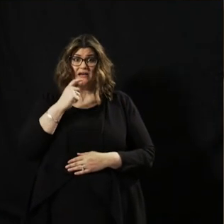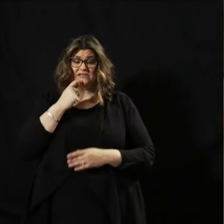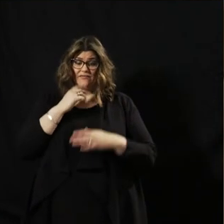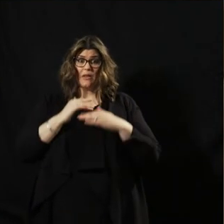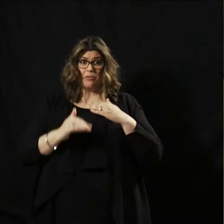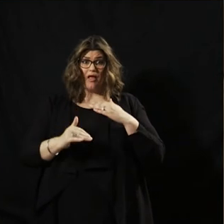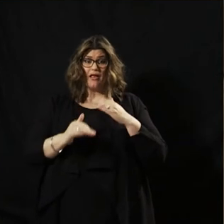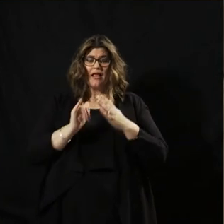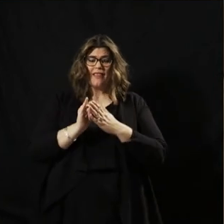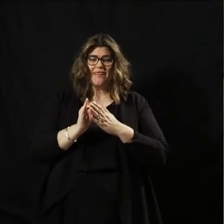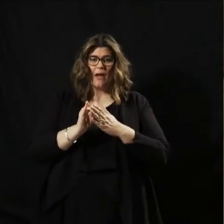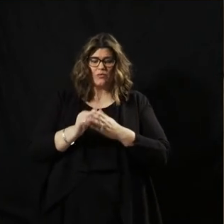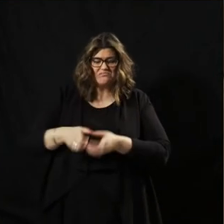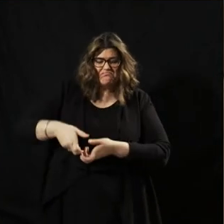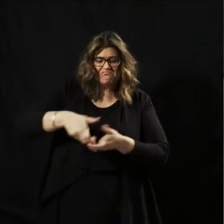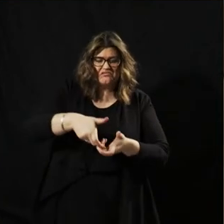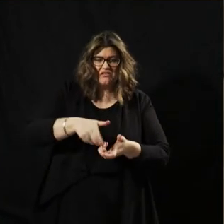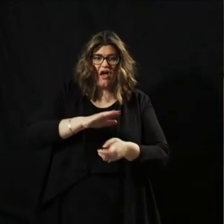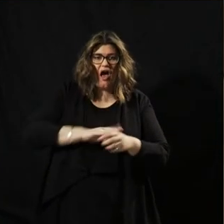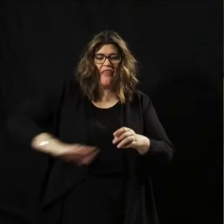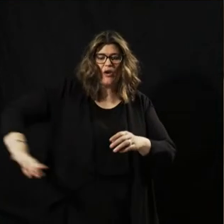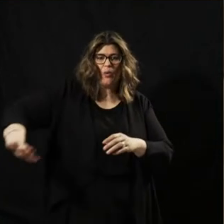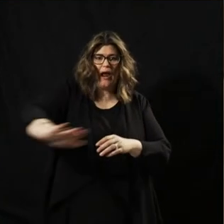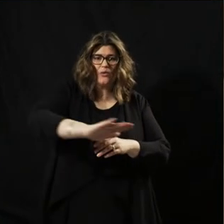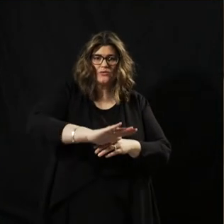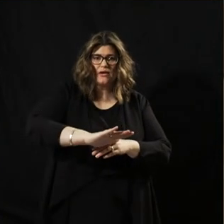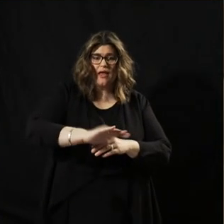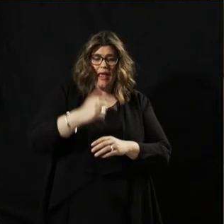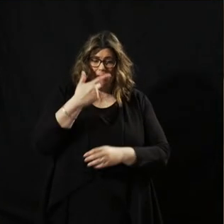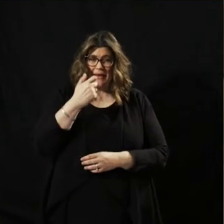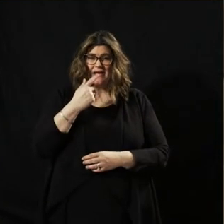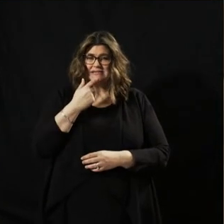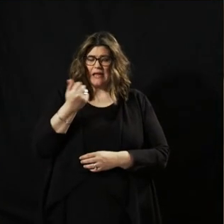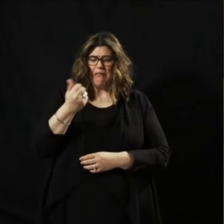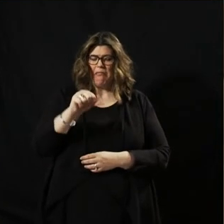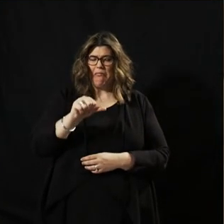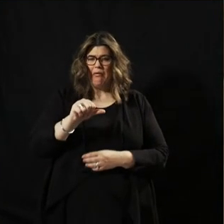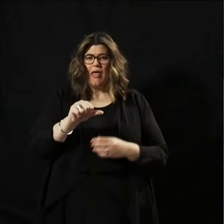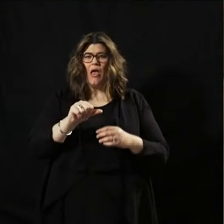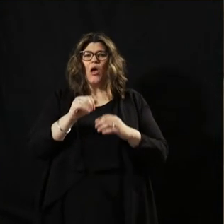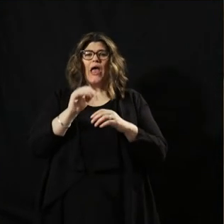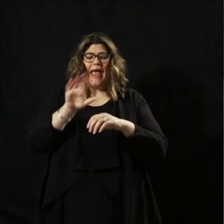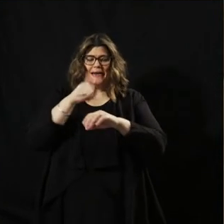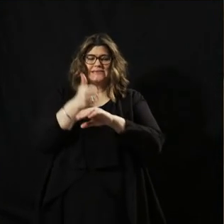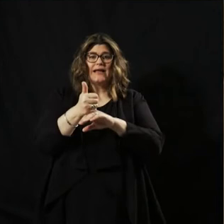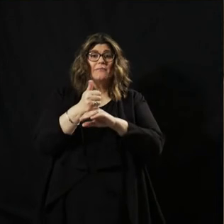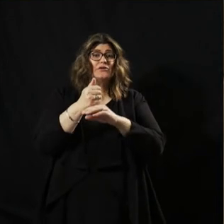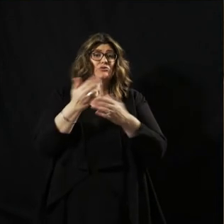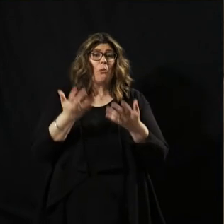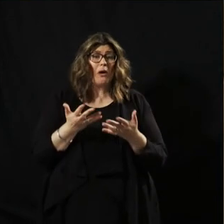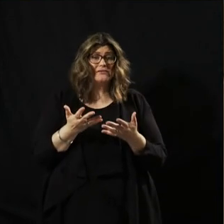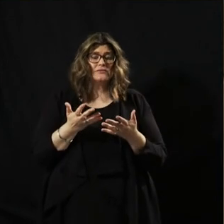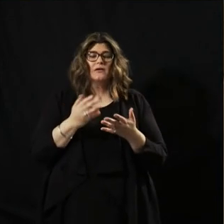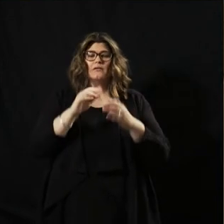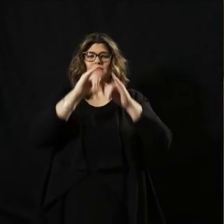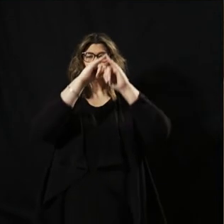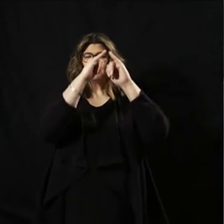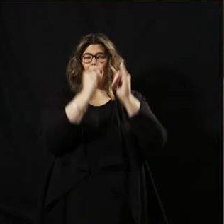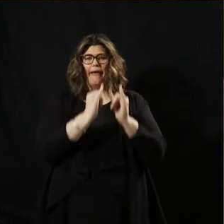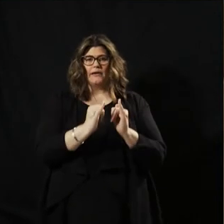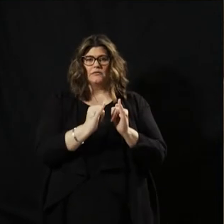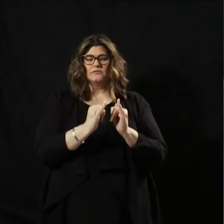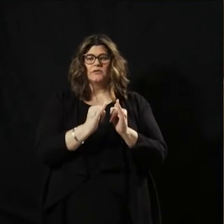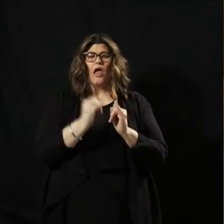they poured out on the ground, and because they defiled it with idols. I scattered them among